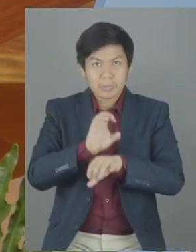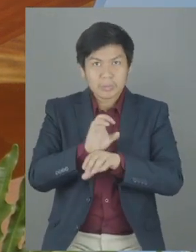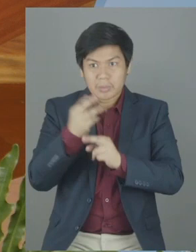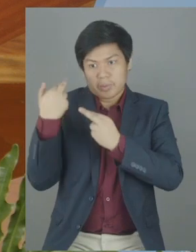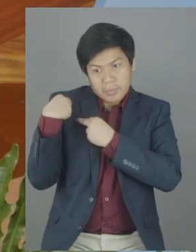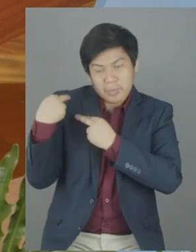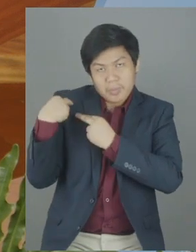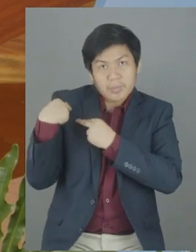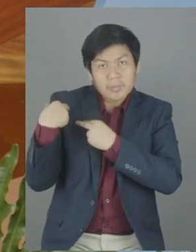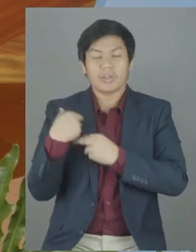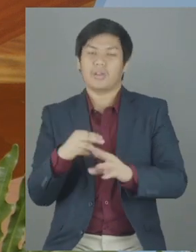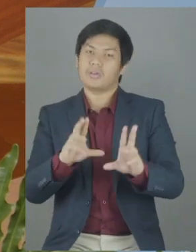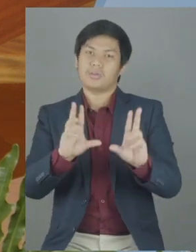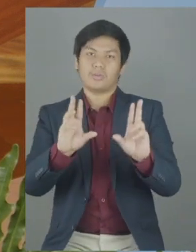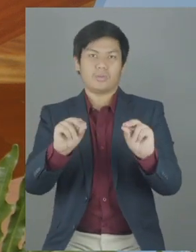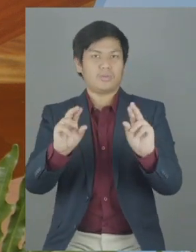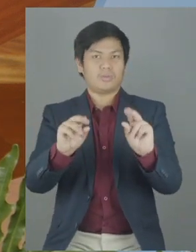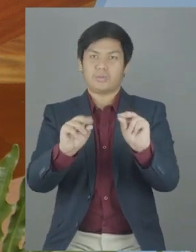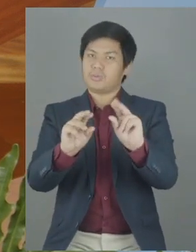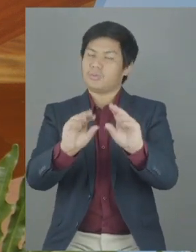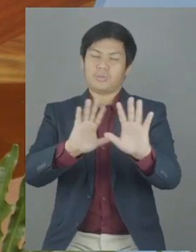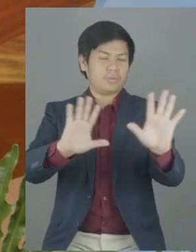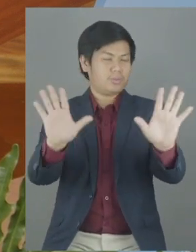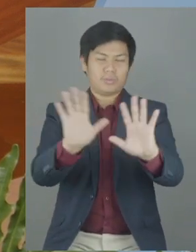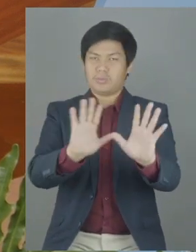know, go through the motions.